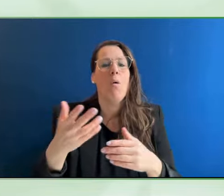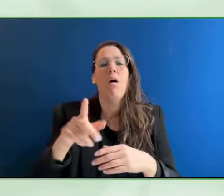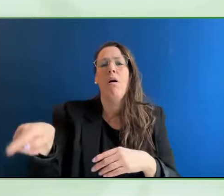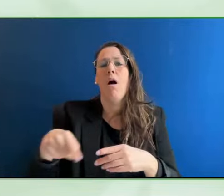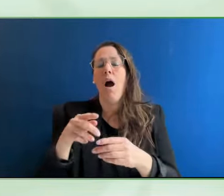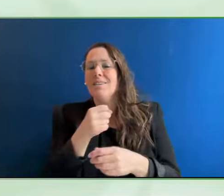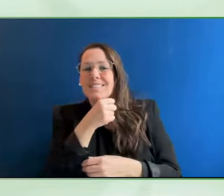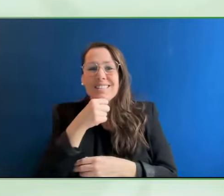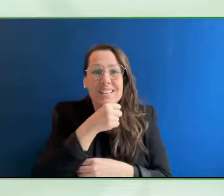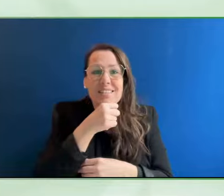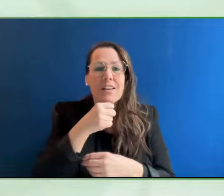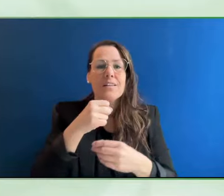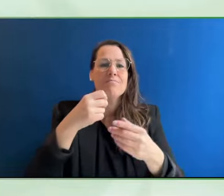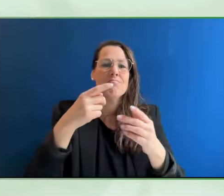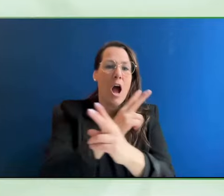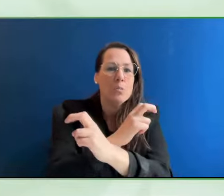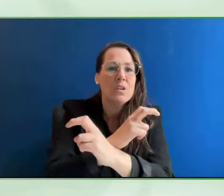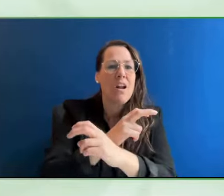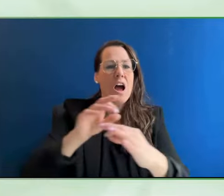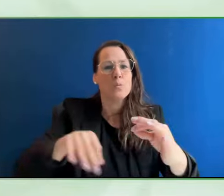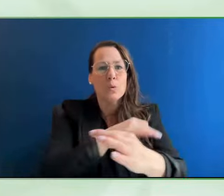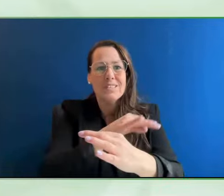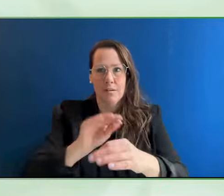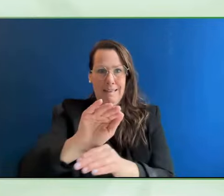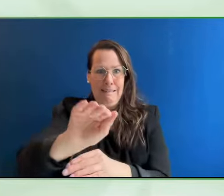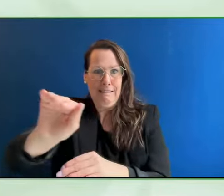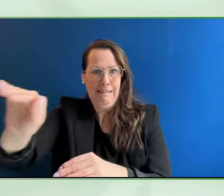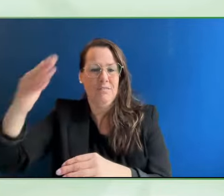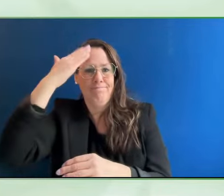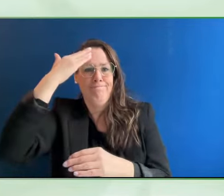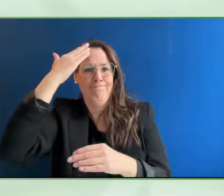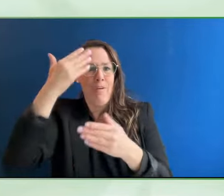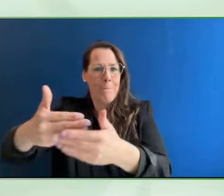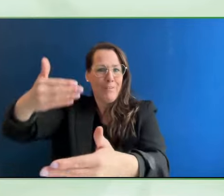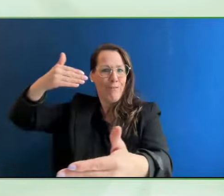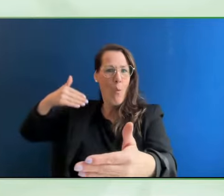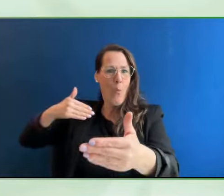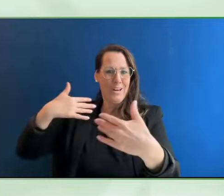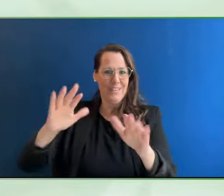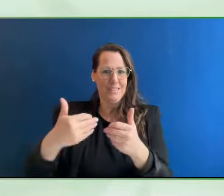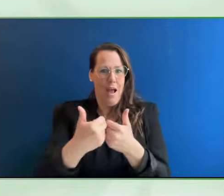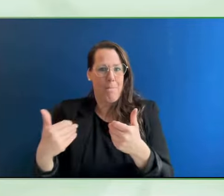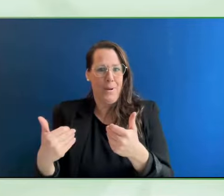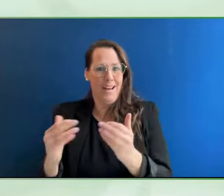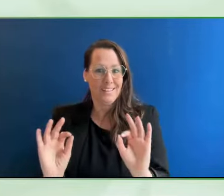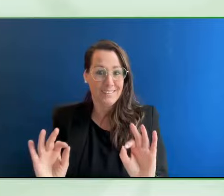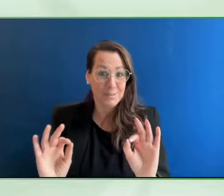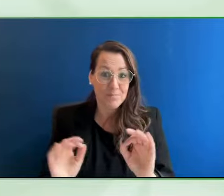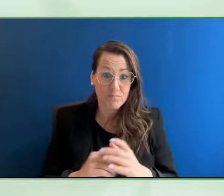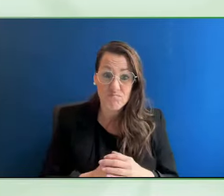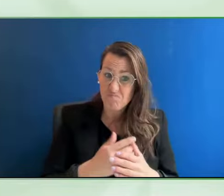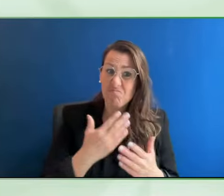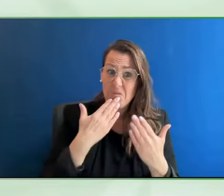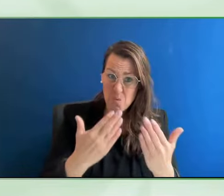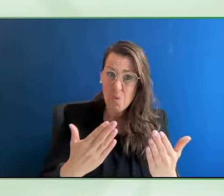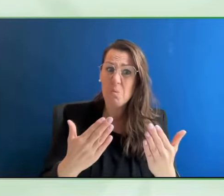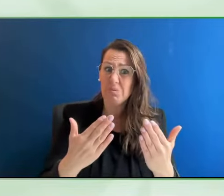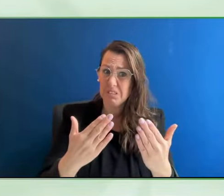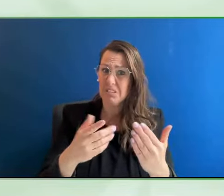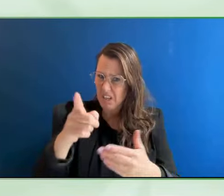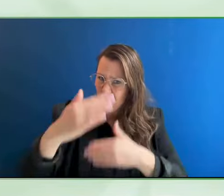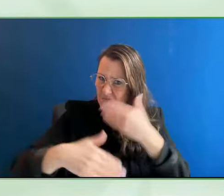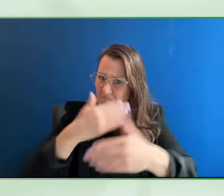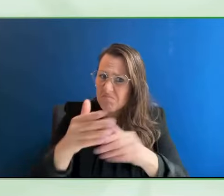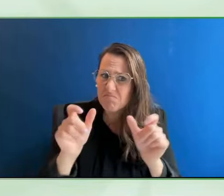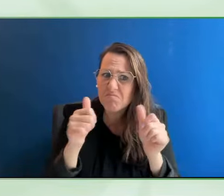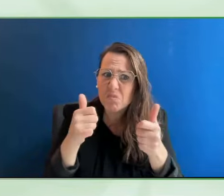OF so important? We can say the OF is a broadcasting corporation, radio, TV, online, how I just